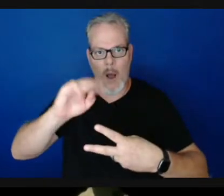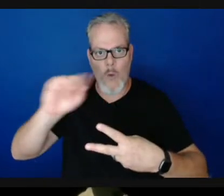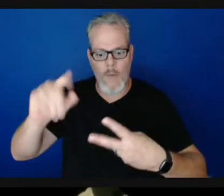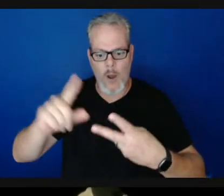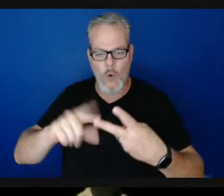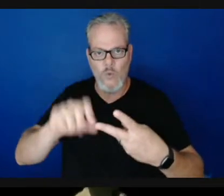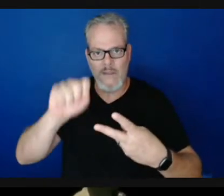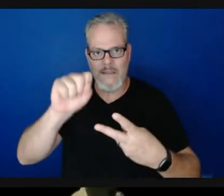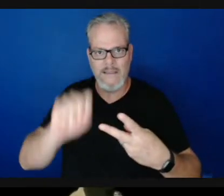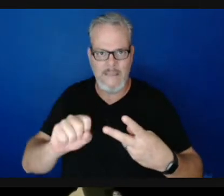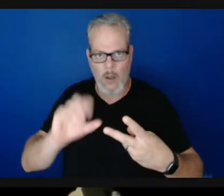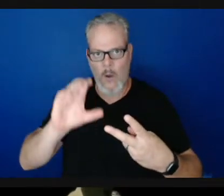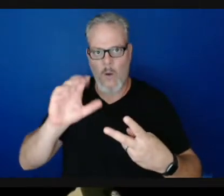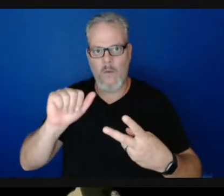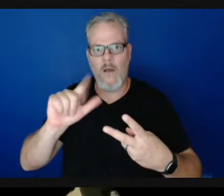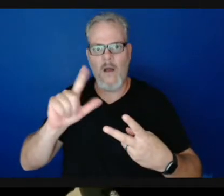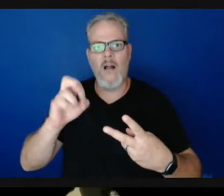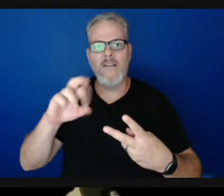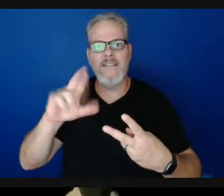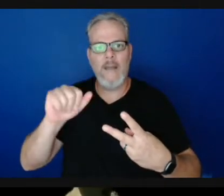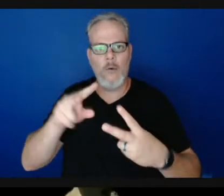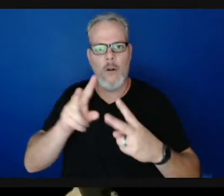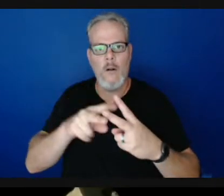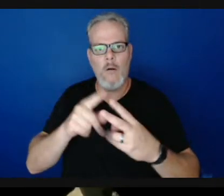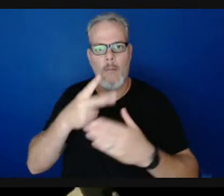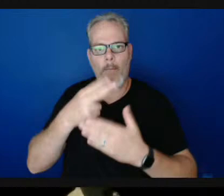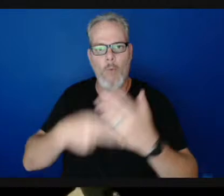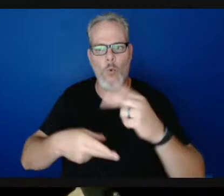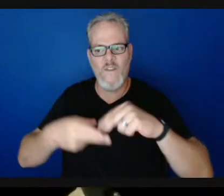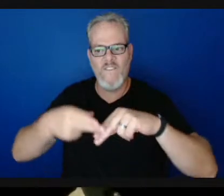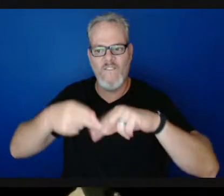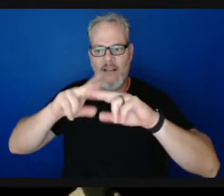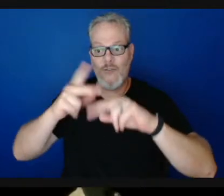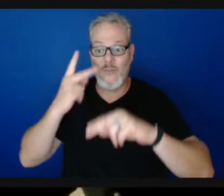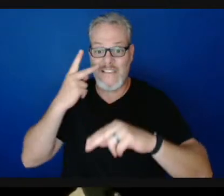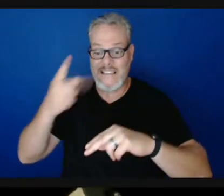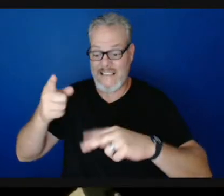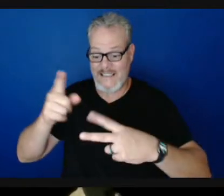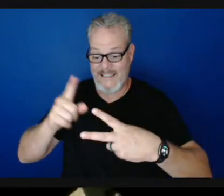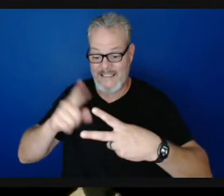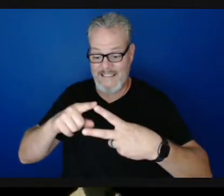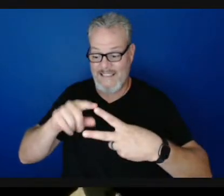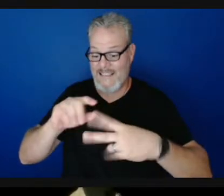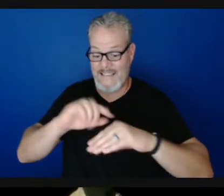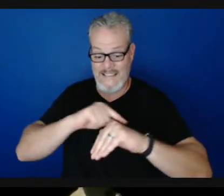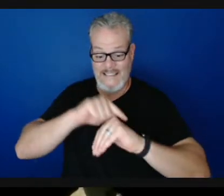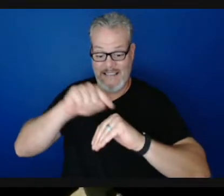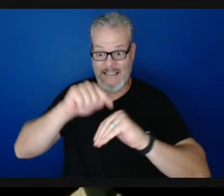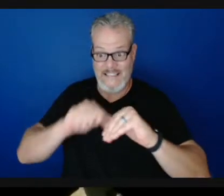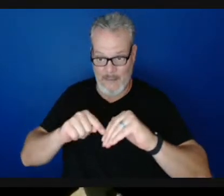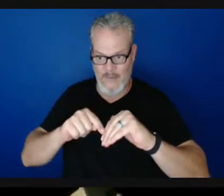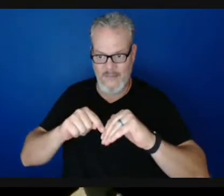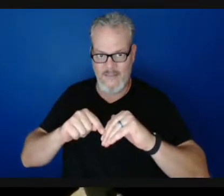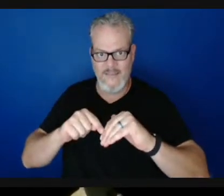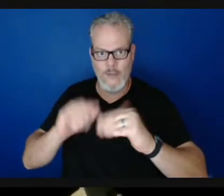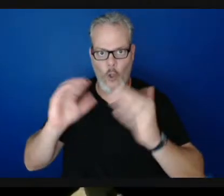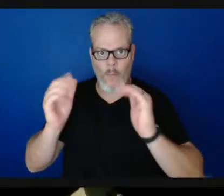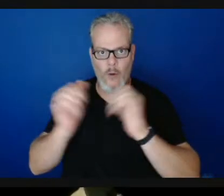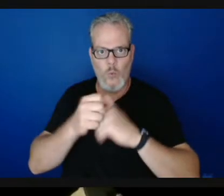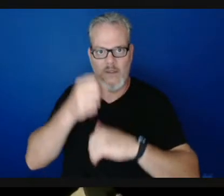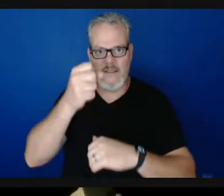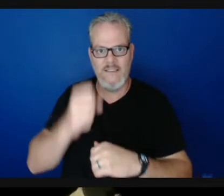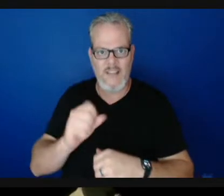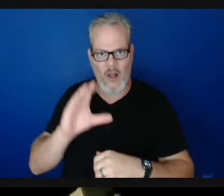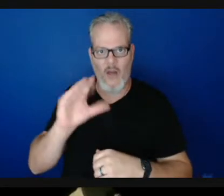inflating. So it looks like it's a little bit more so on the summit than in the South Caldera, which once again supports our summit focus